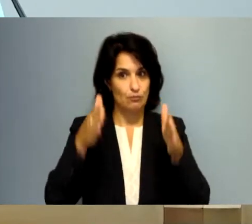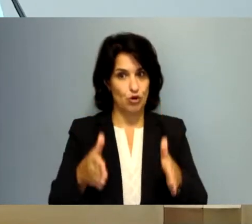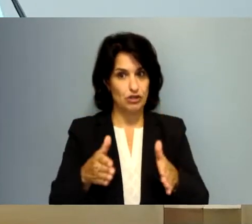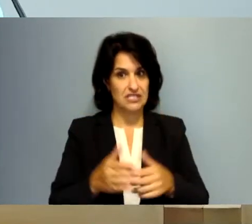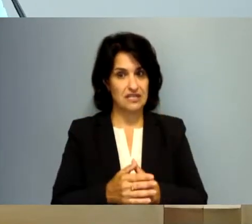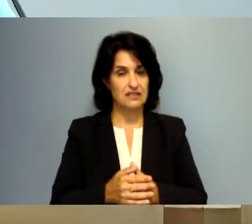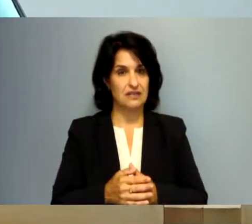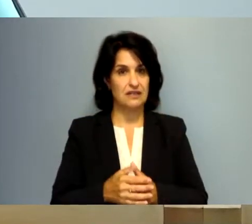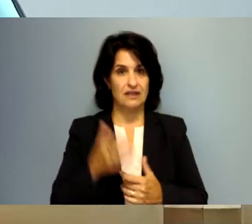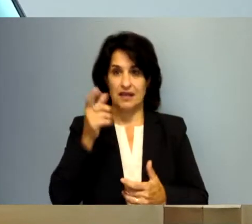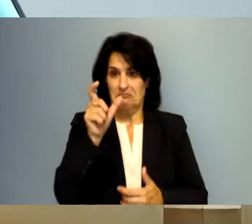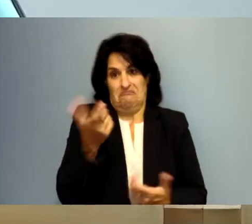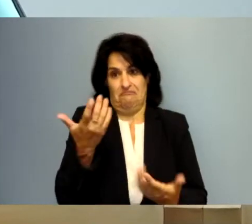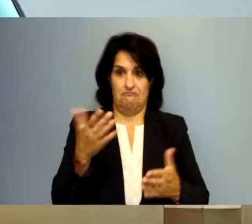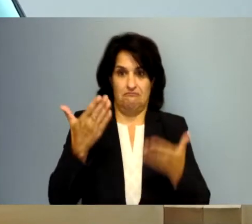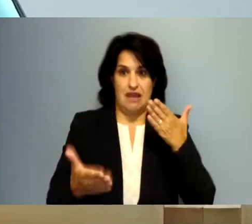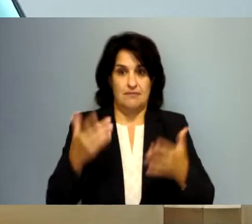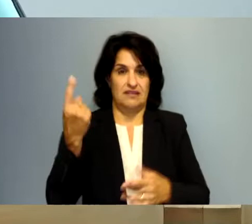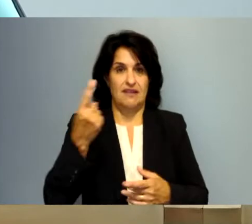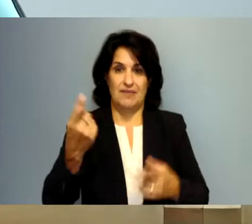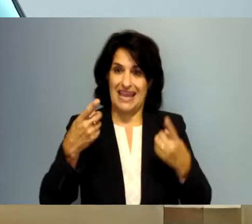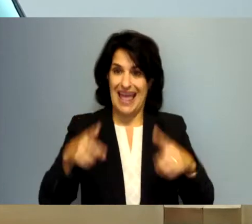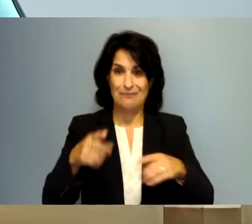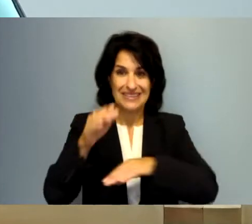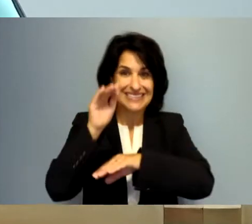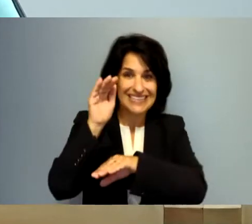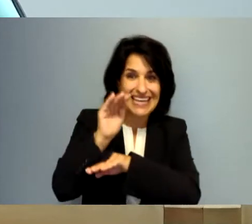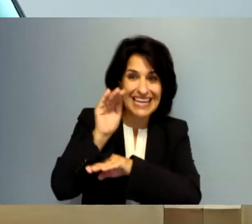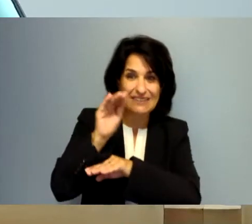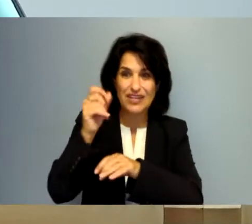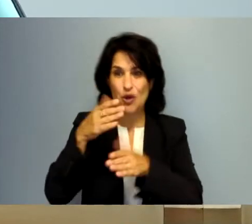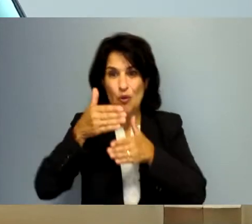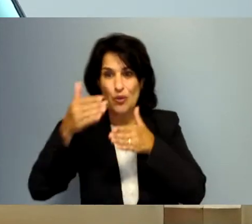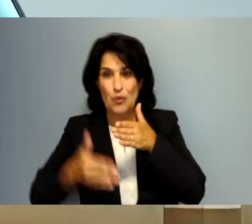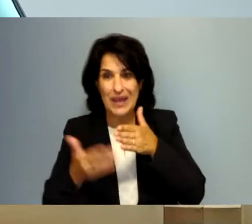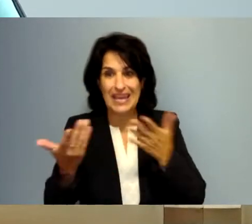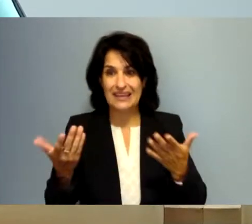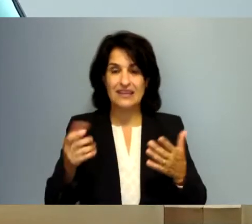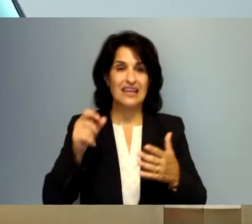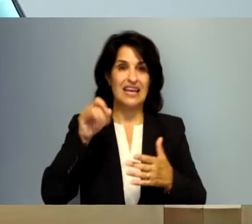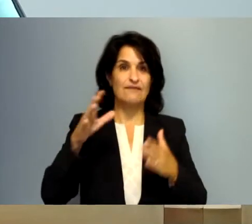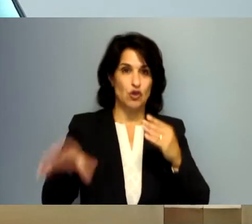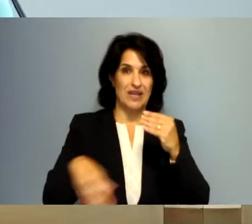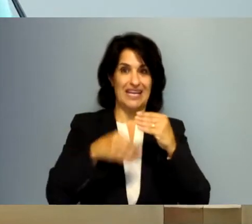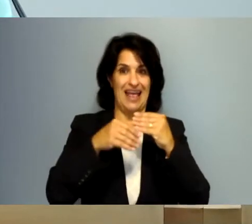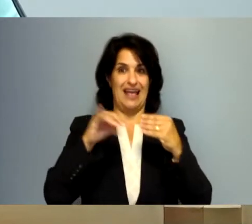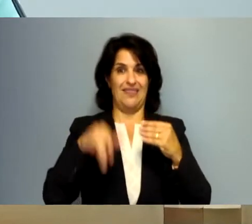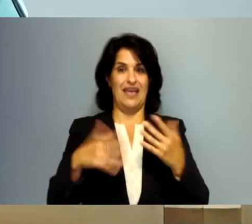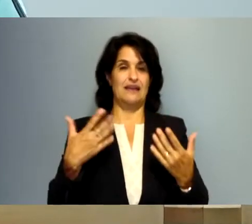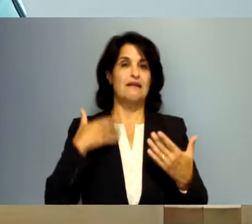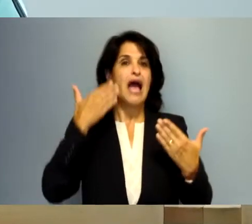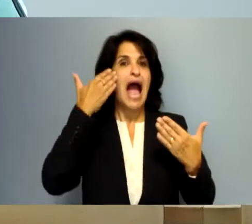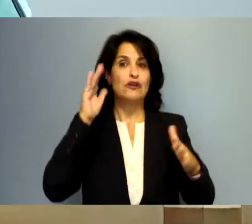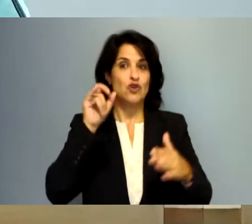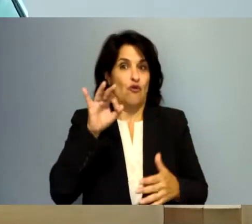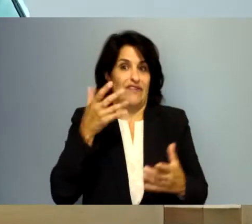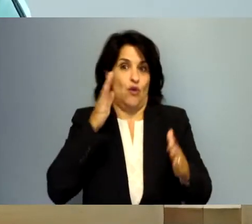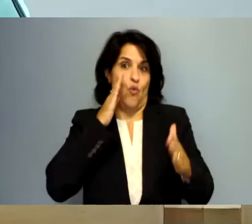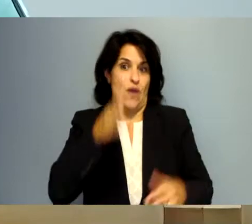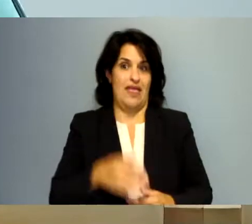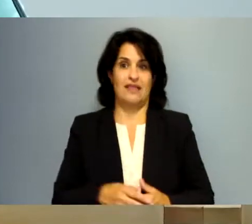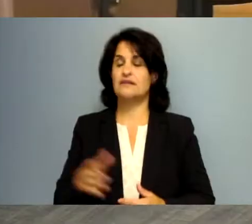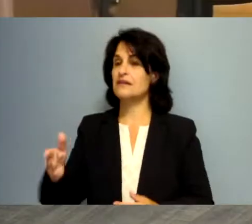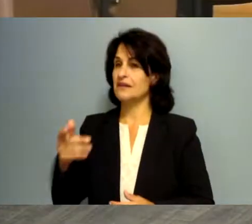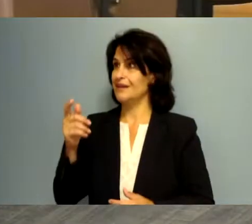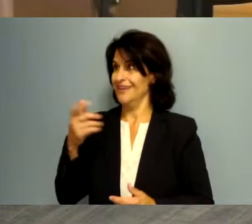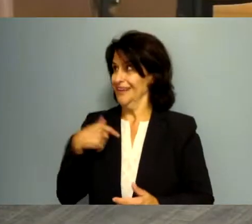there could be something that would happen on an evening or a weekend, and if it works out that you can add that in, I don't know that it will. I'd be happy